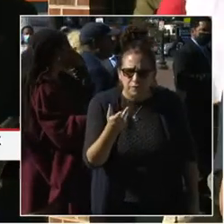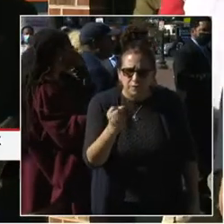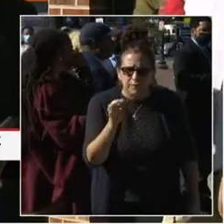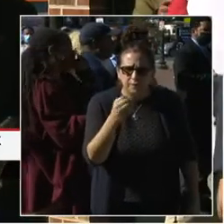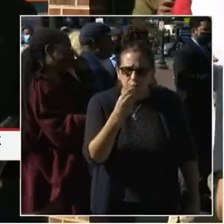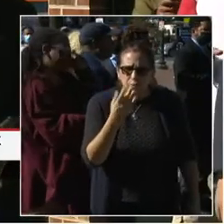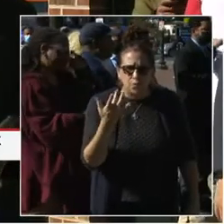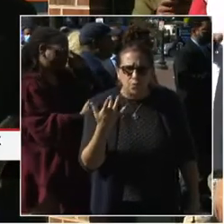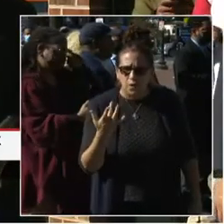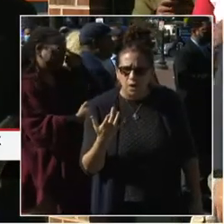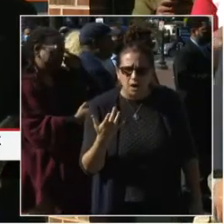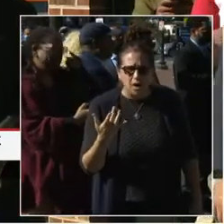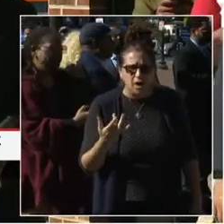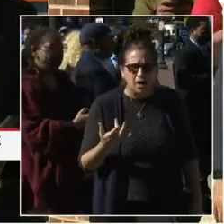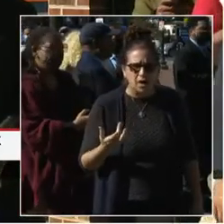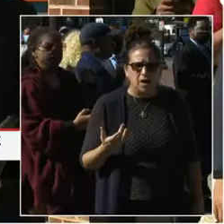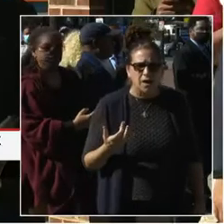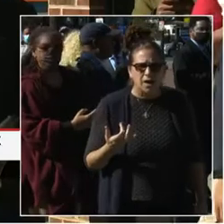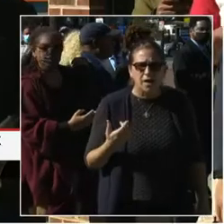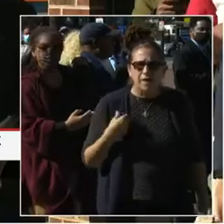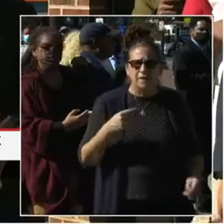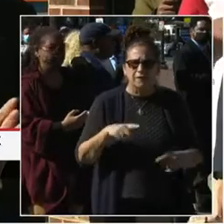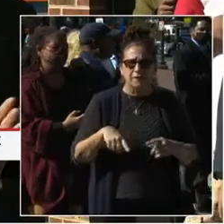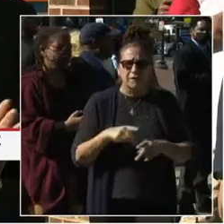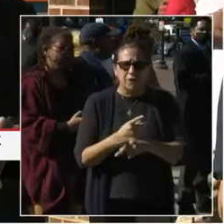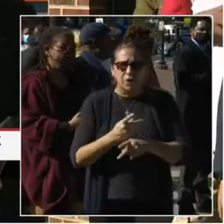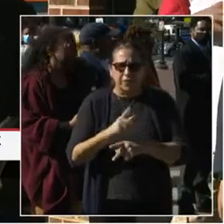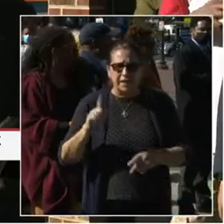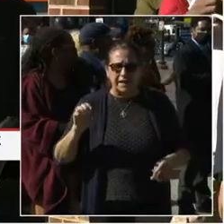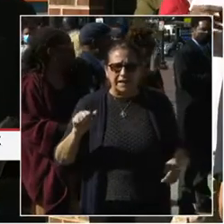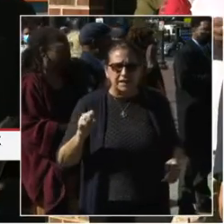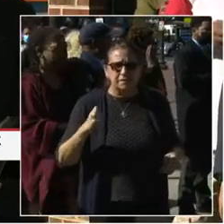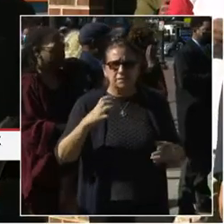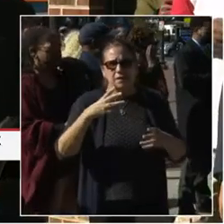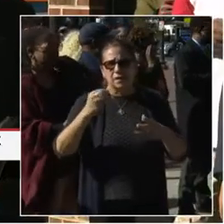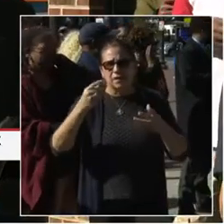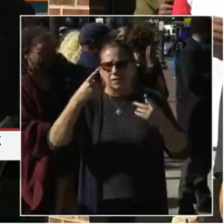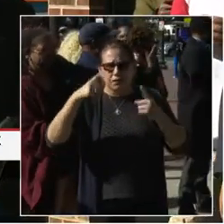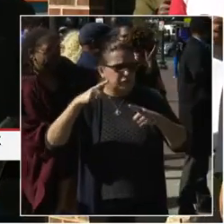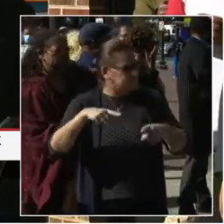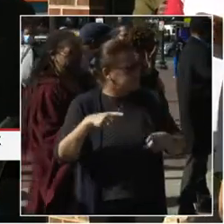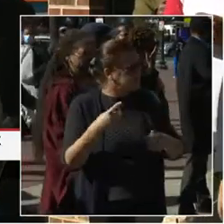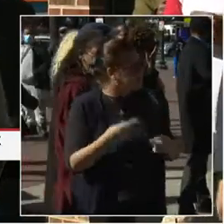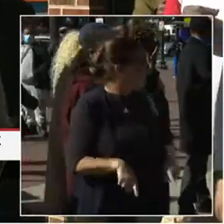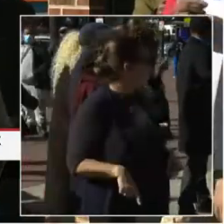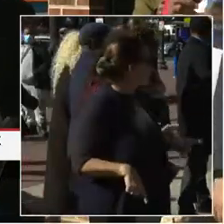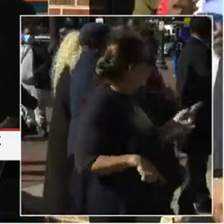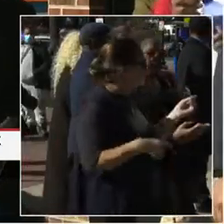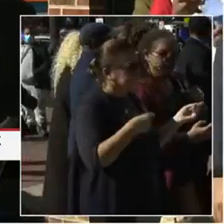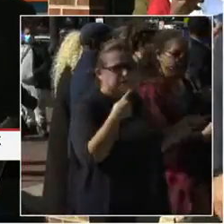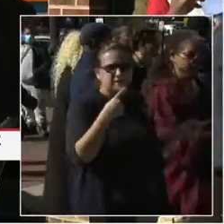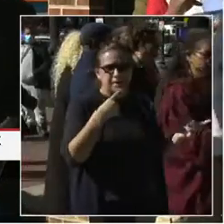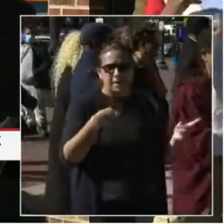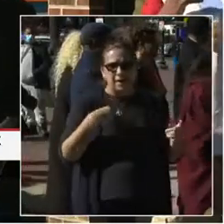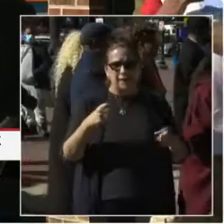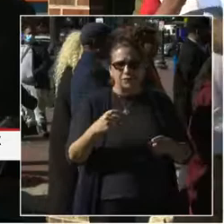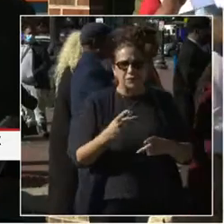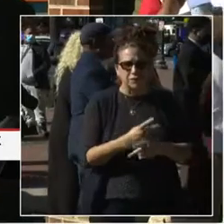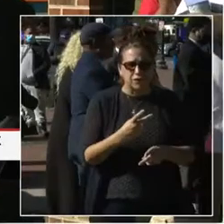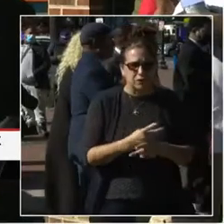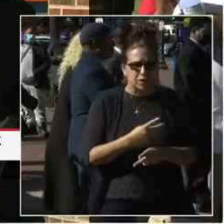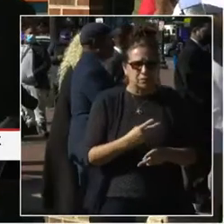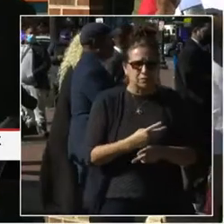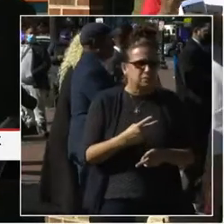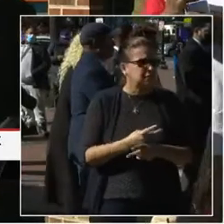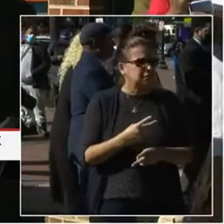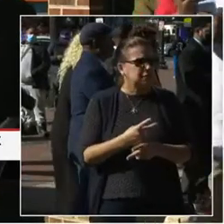way south. And they've decided not to stay there and enter a new lease. What's